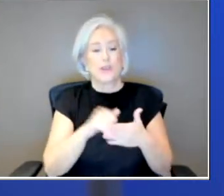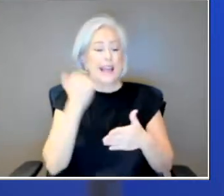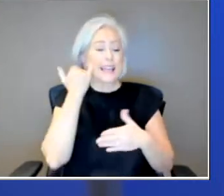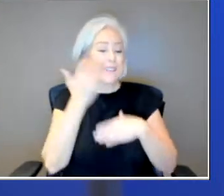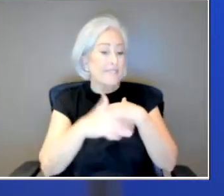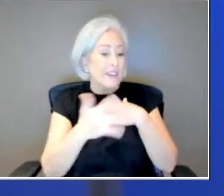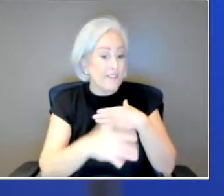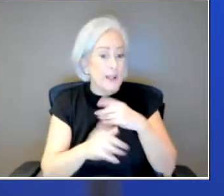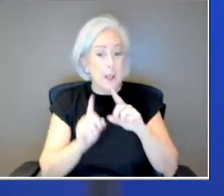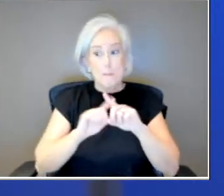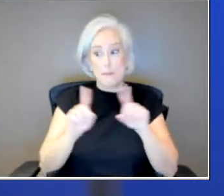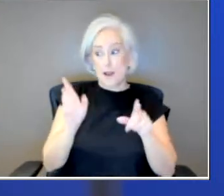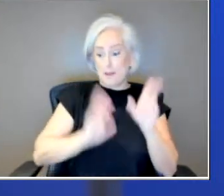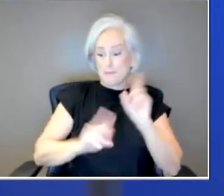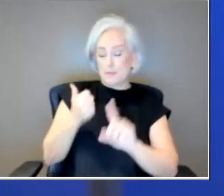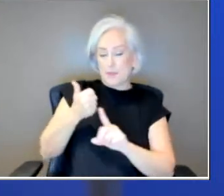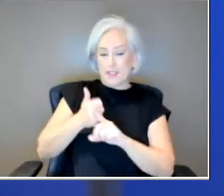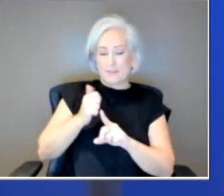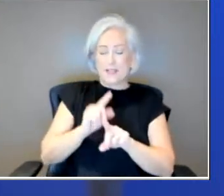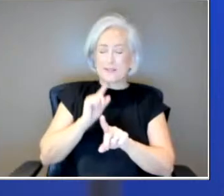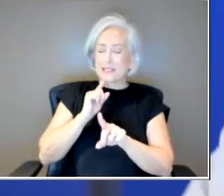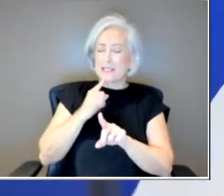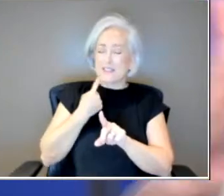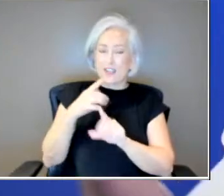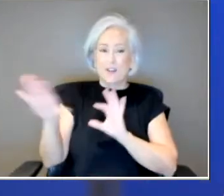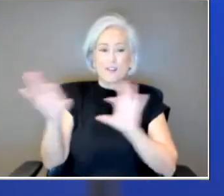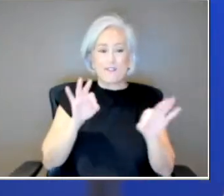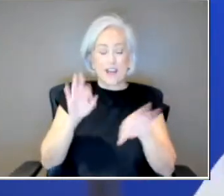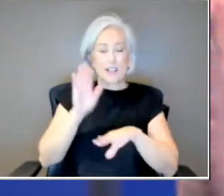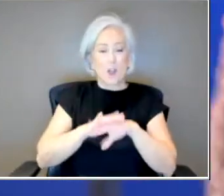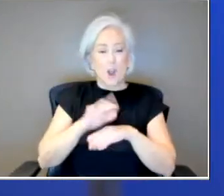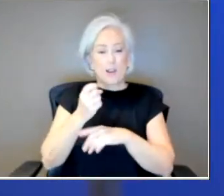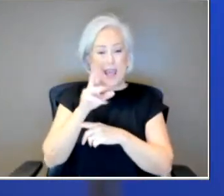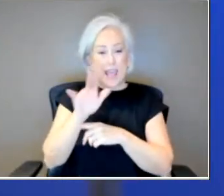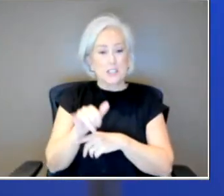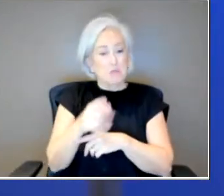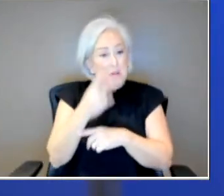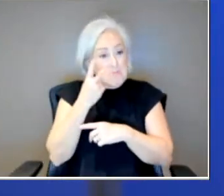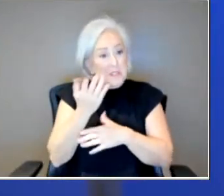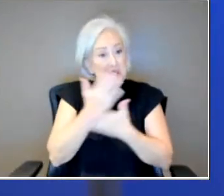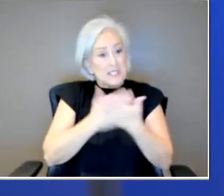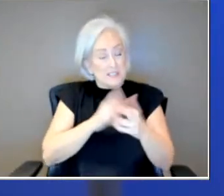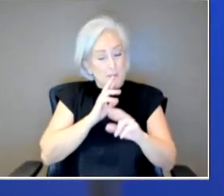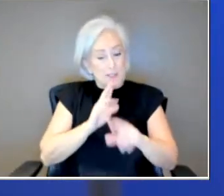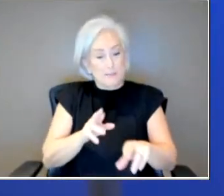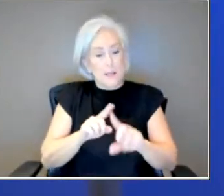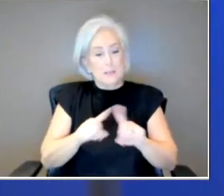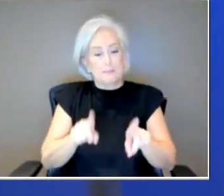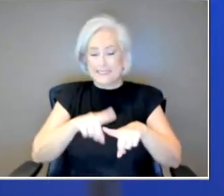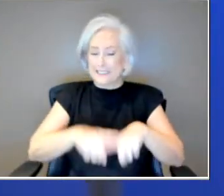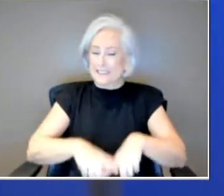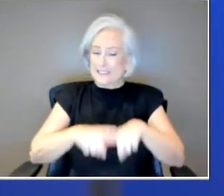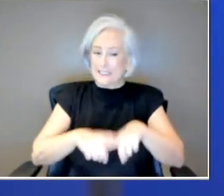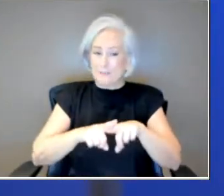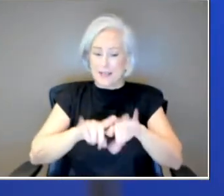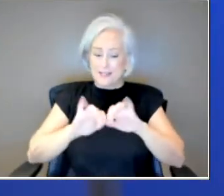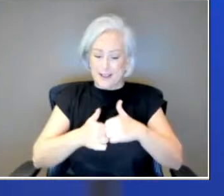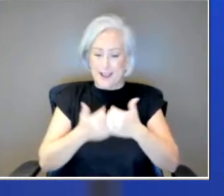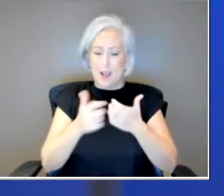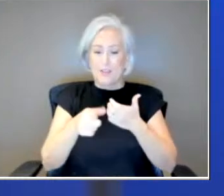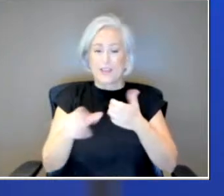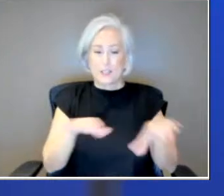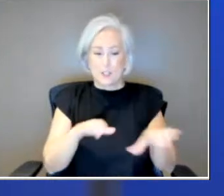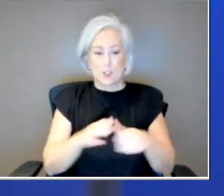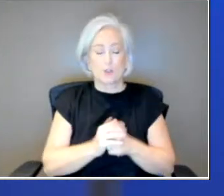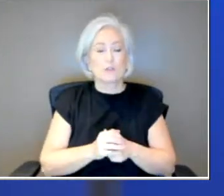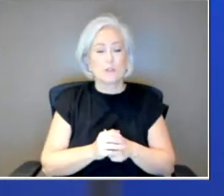very severe findings on x-ray still see some response. It's just a kind of a wider range of how well they do and how well it lasts. And we've had actually even